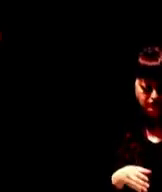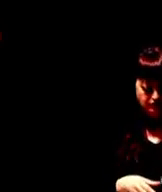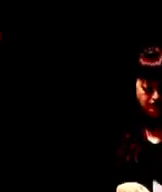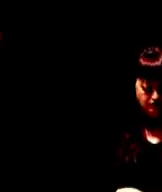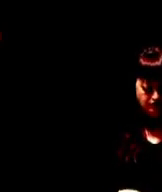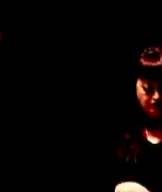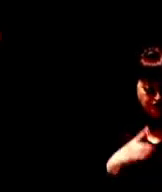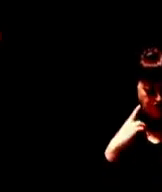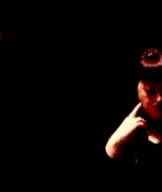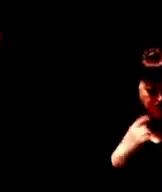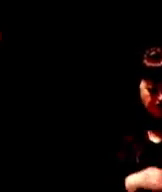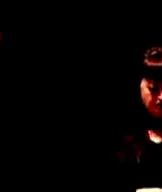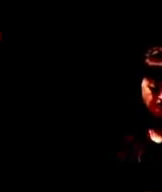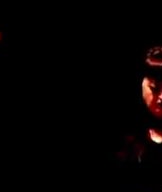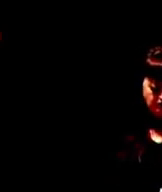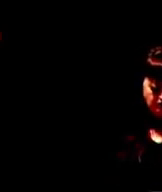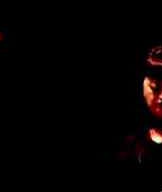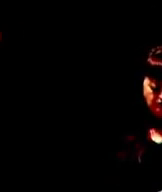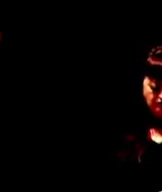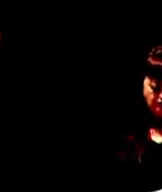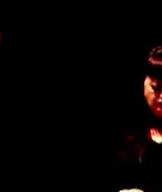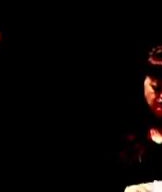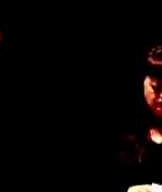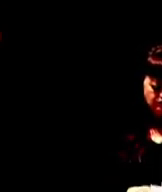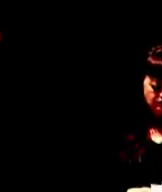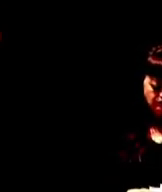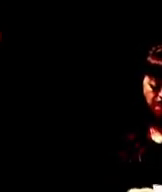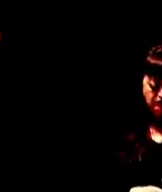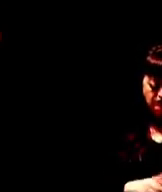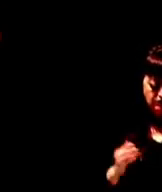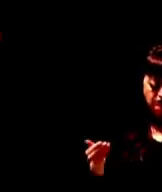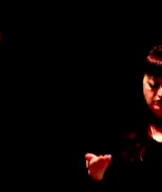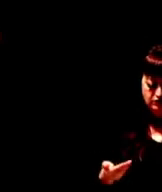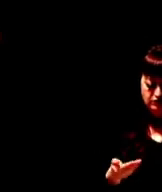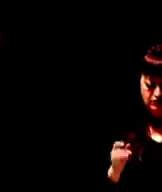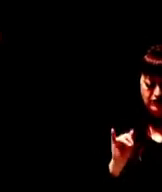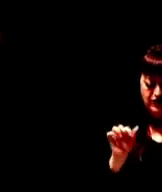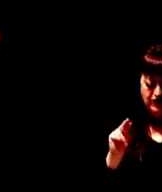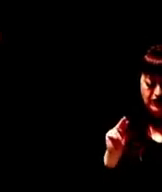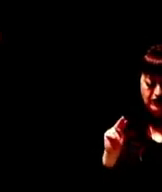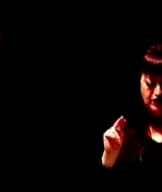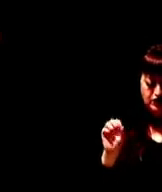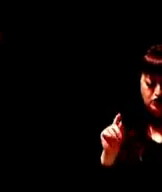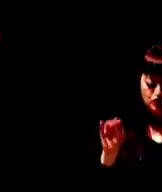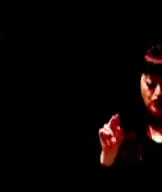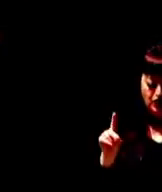a part of his passions and is excited for the next chapter in his life. Please welcome to the podium, Ian Strand.